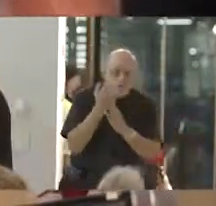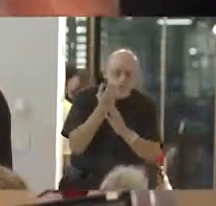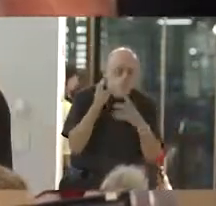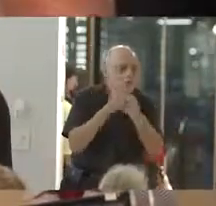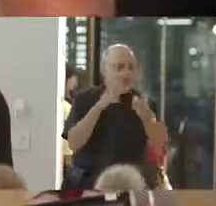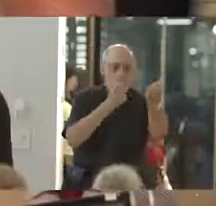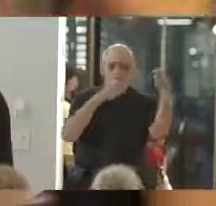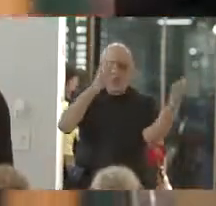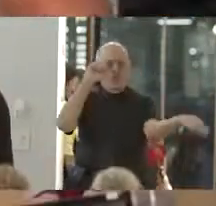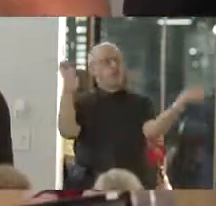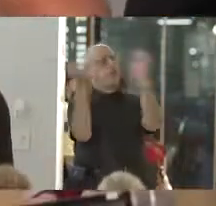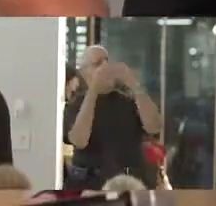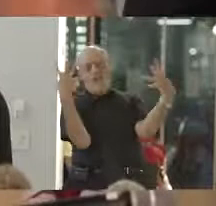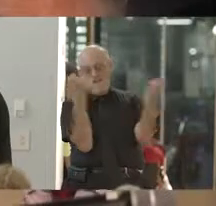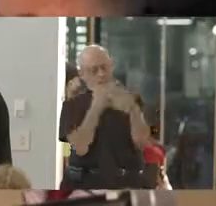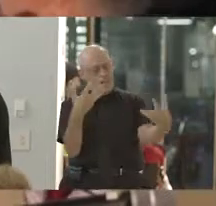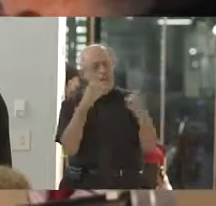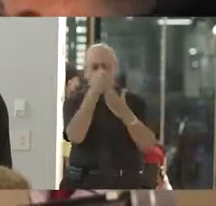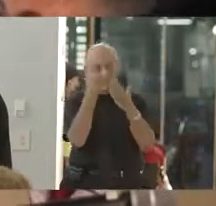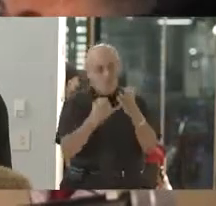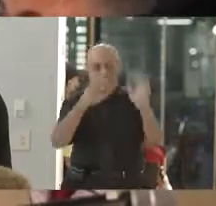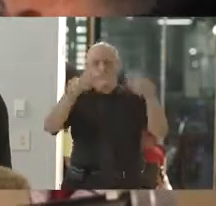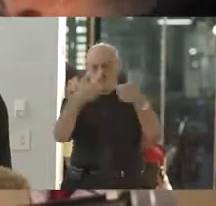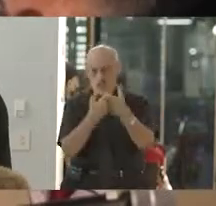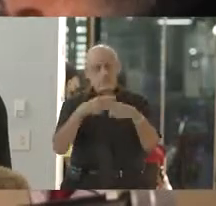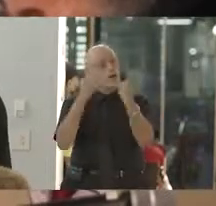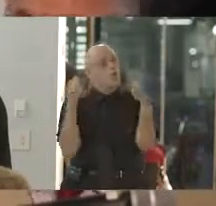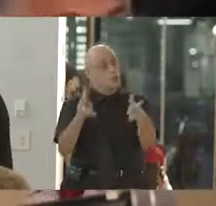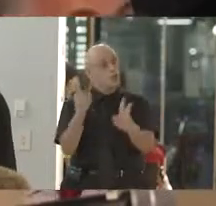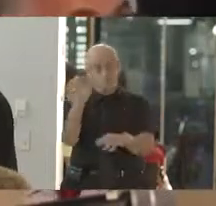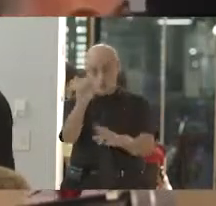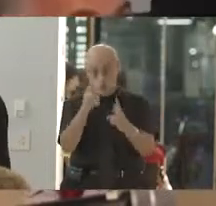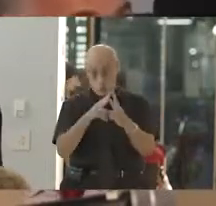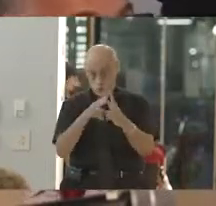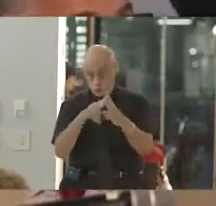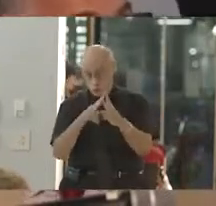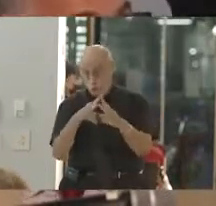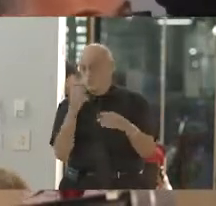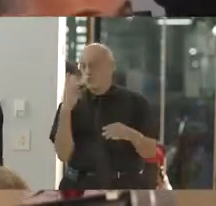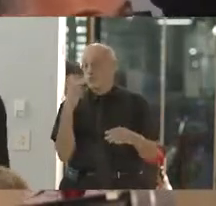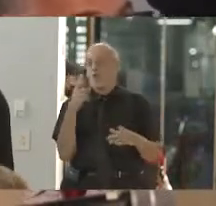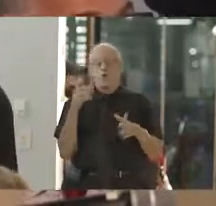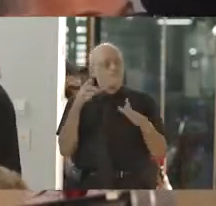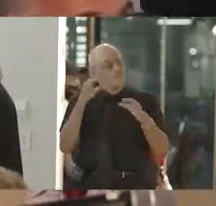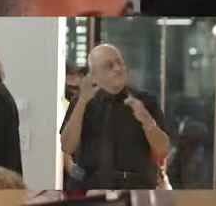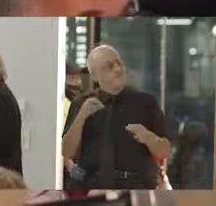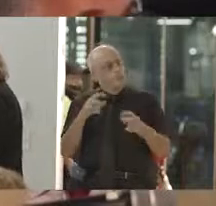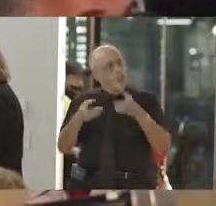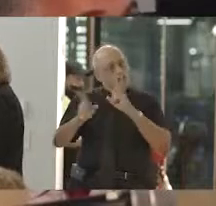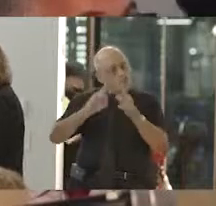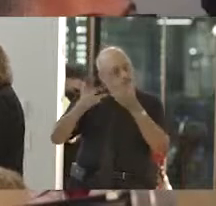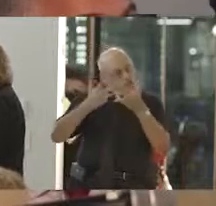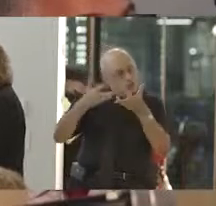that. So that's a design, it's a challenge and also an opportunity. We certainly would want to be in